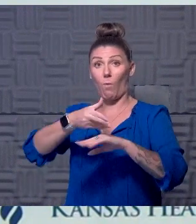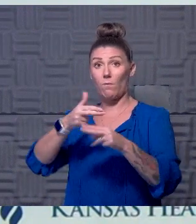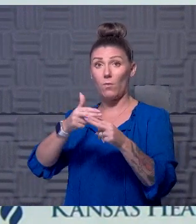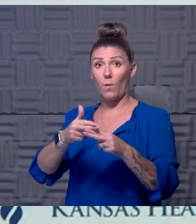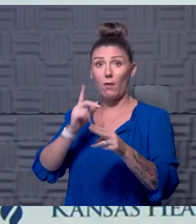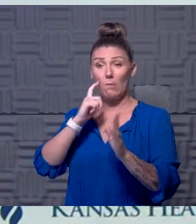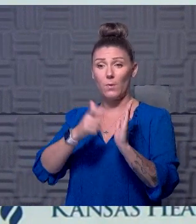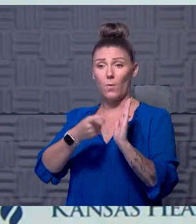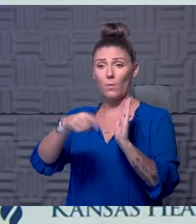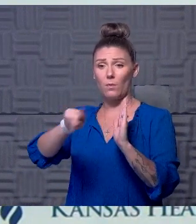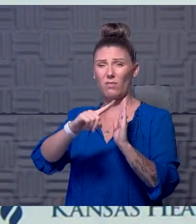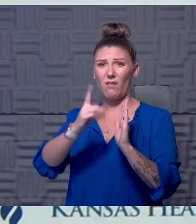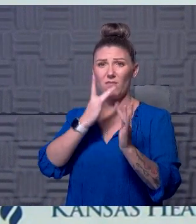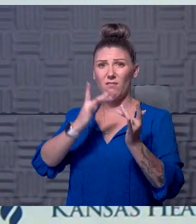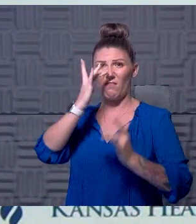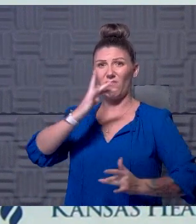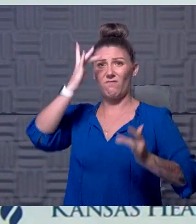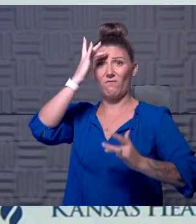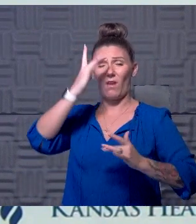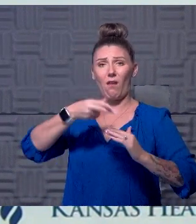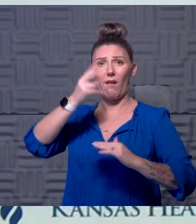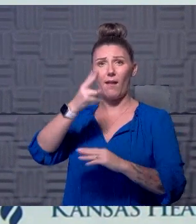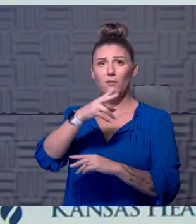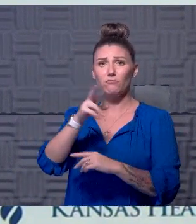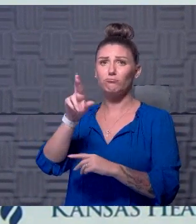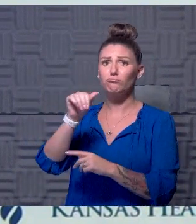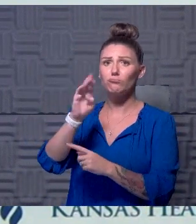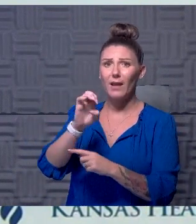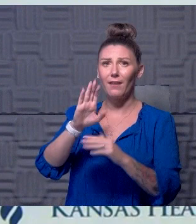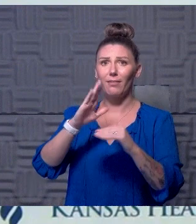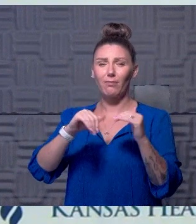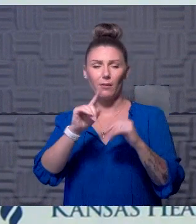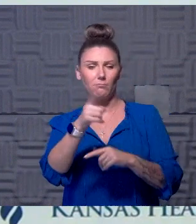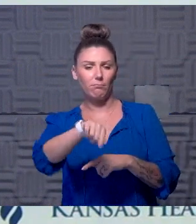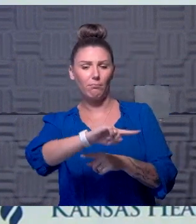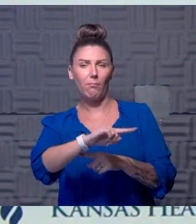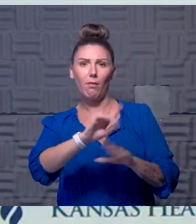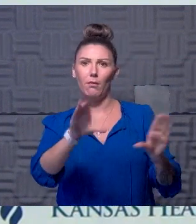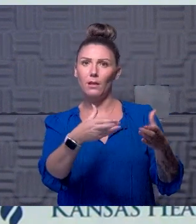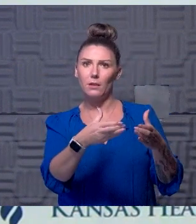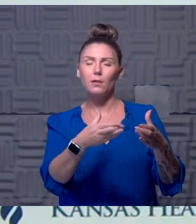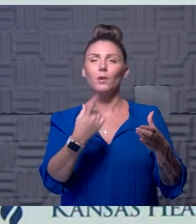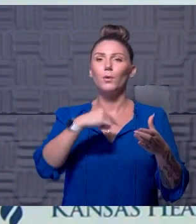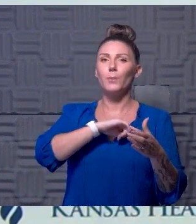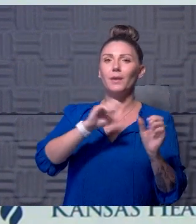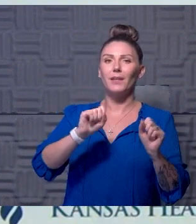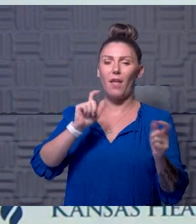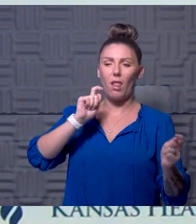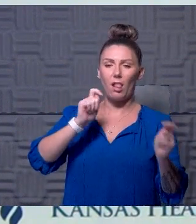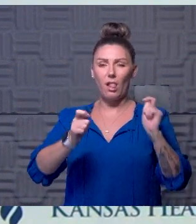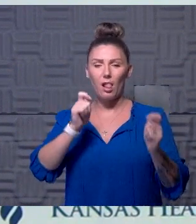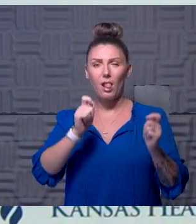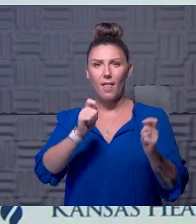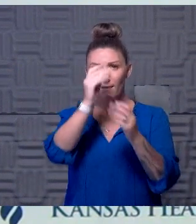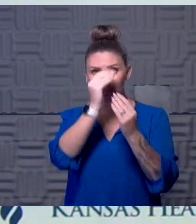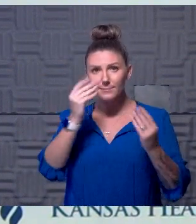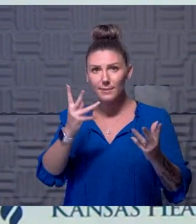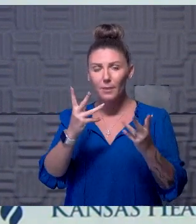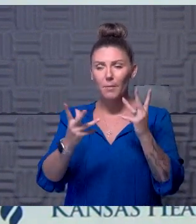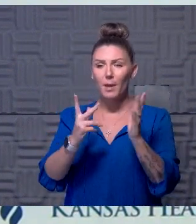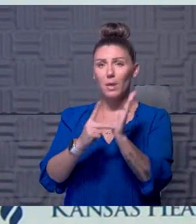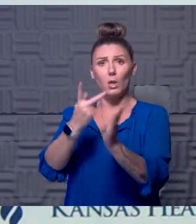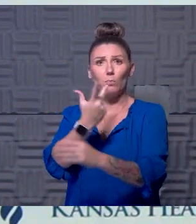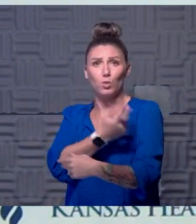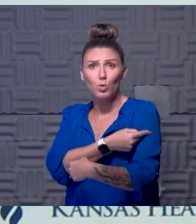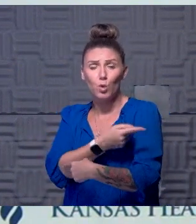that they get infected at higher rates than their counterparts, then we would then be able to adjust the data, maybe give them a boost dose, or